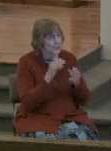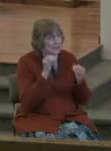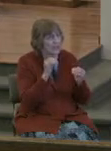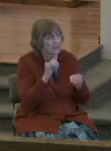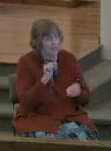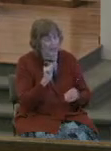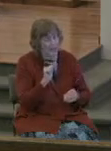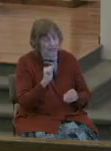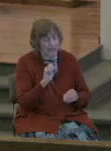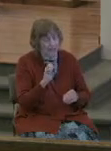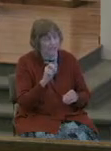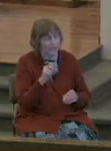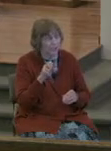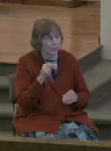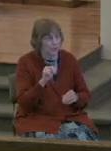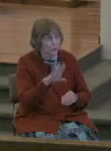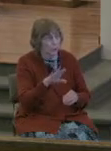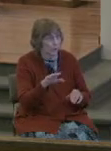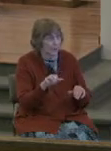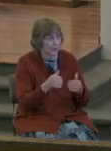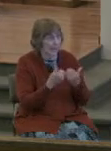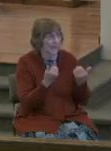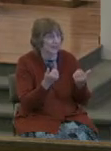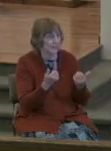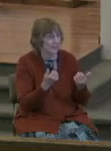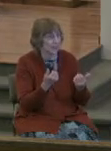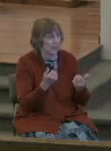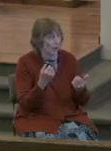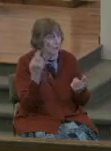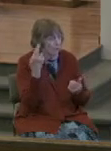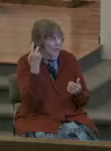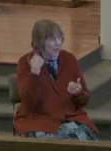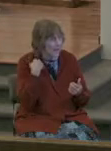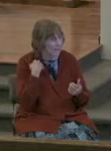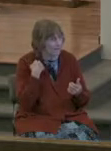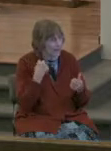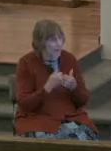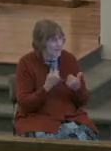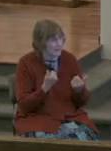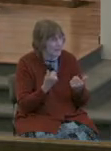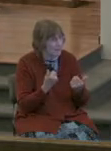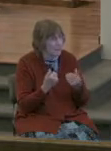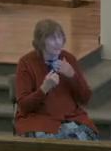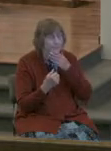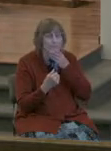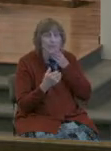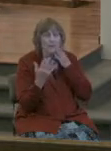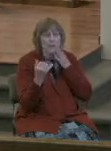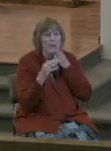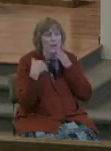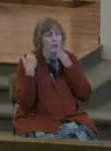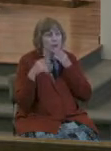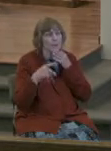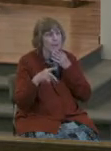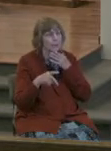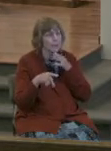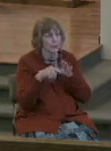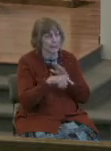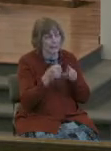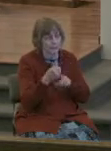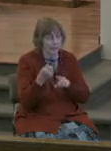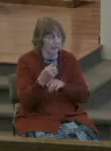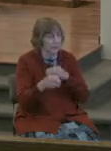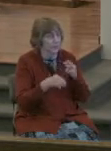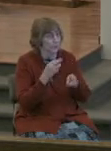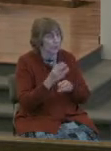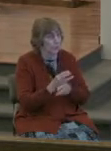accident. What purpose does an accident have? No wonder our young people are taking their own lives in the